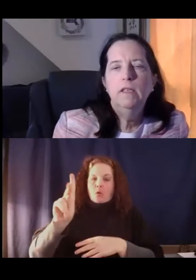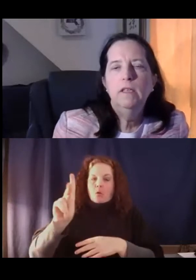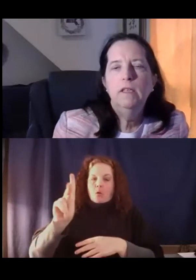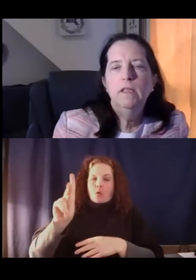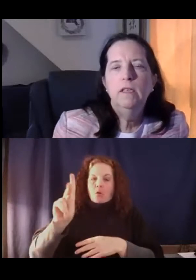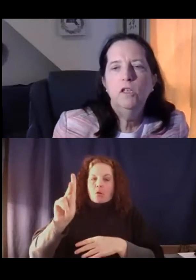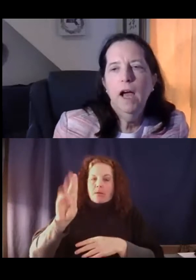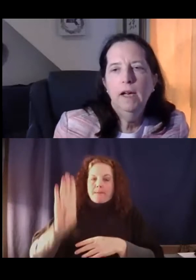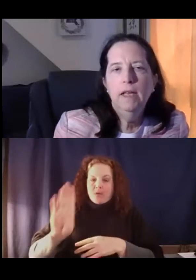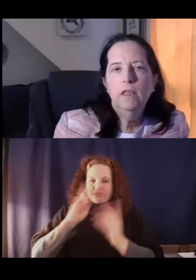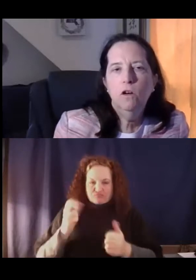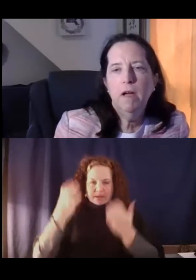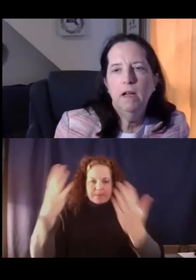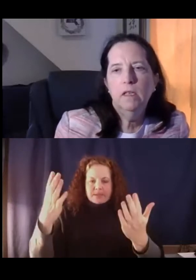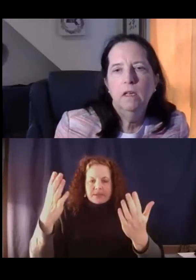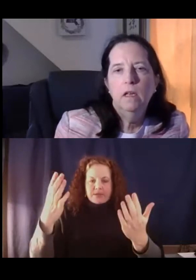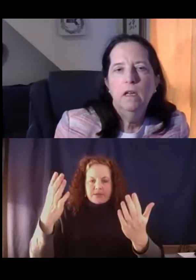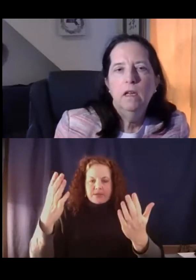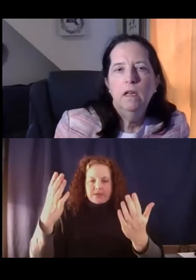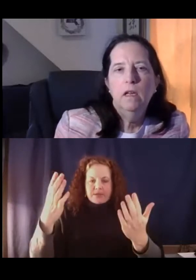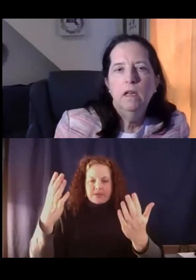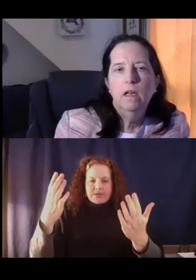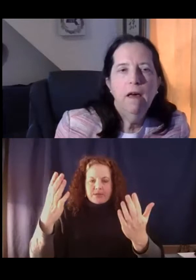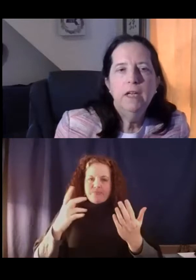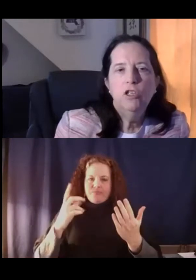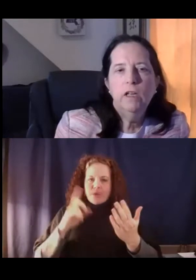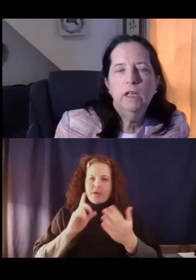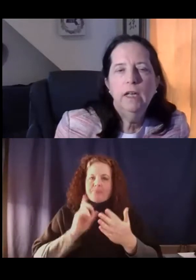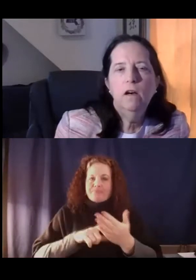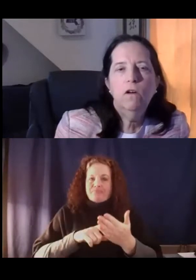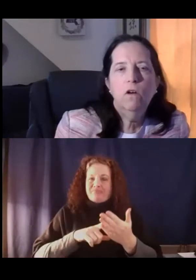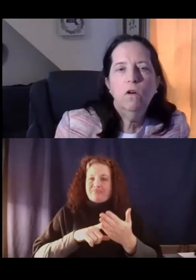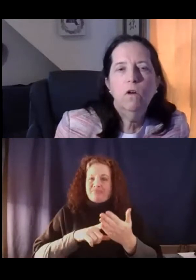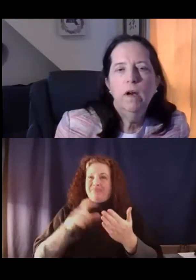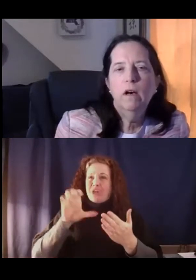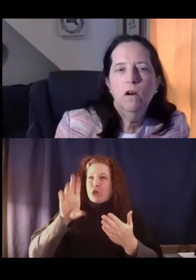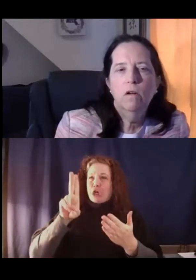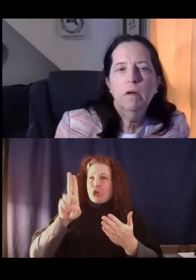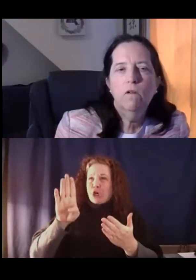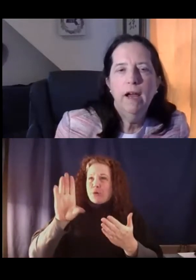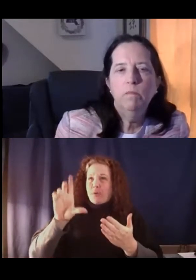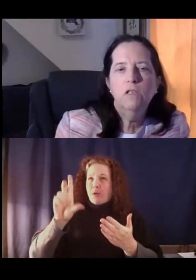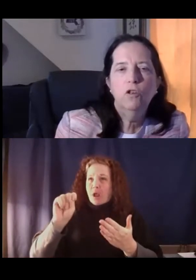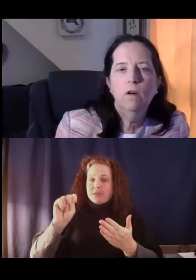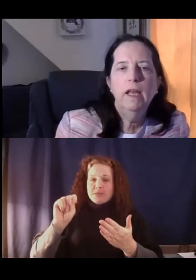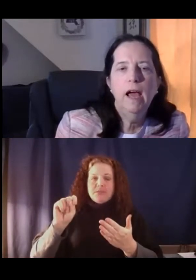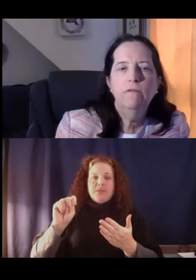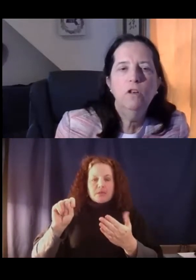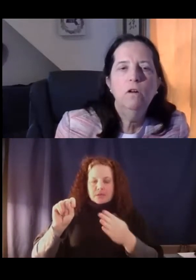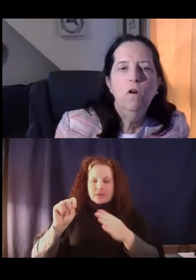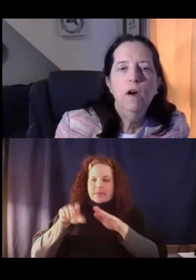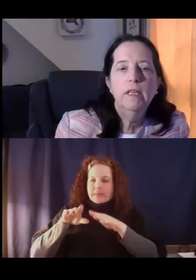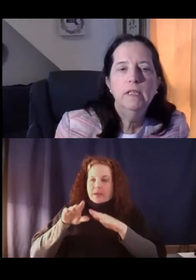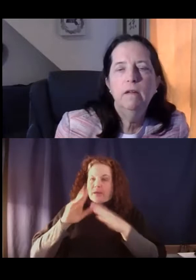One is highlight the curb cuts. Municipalities should clear curb ramps shortly